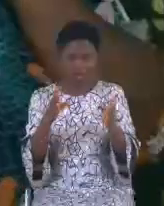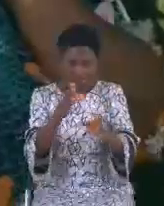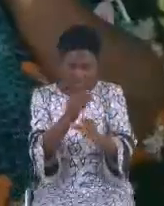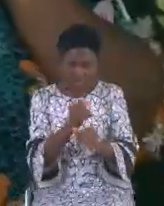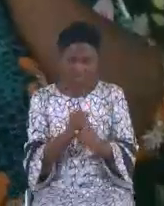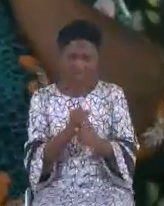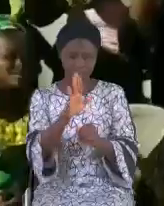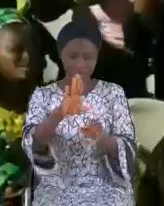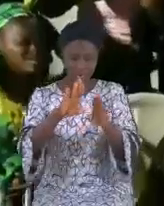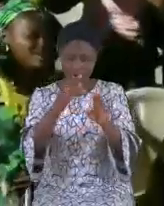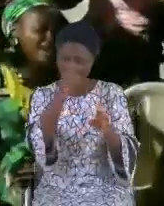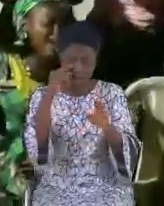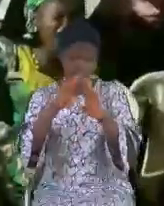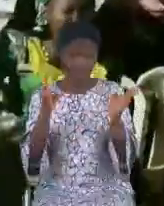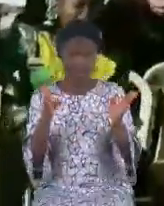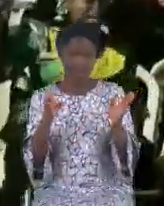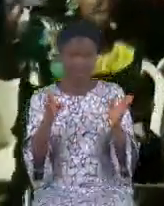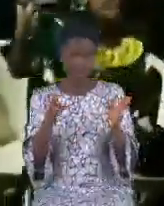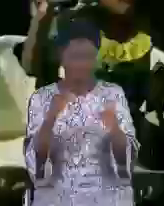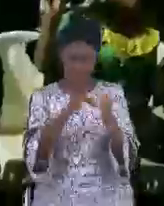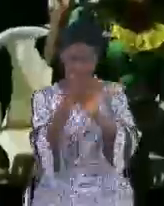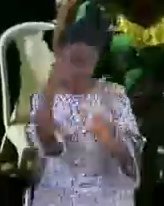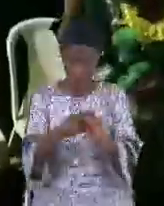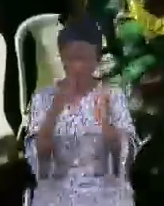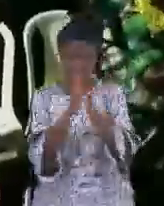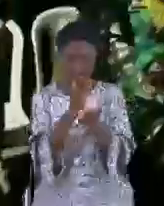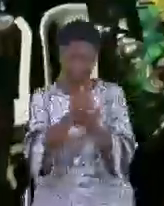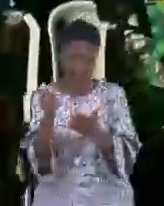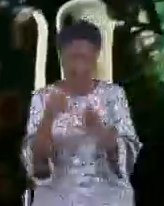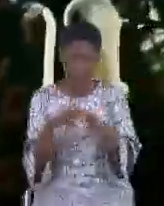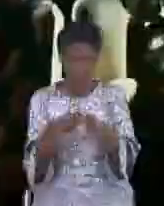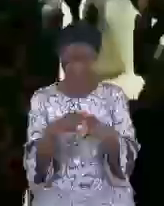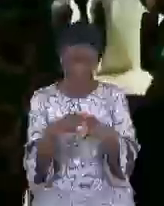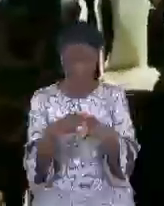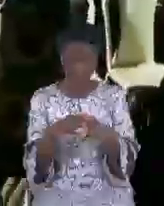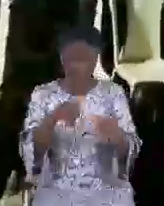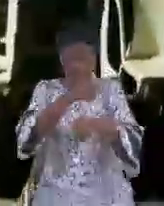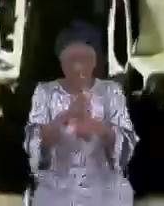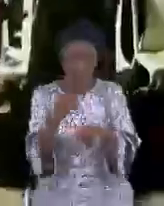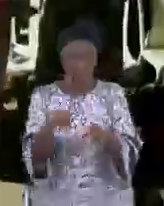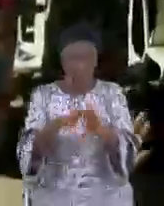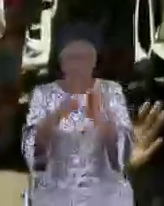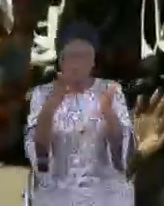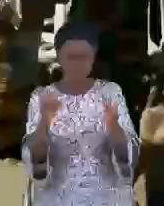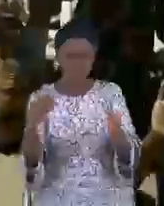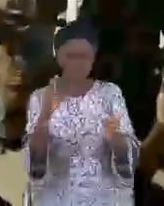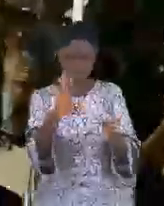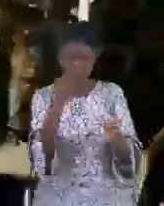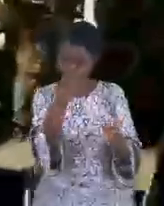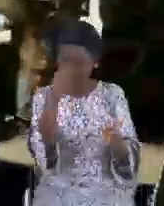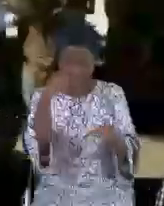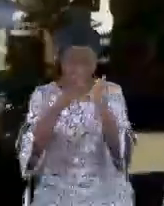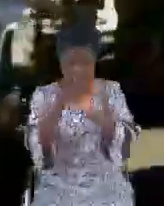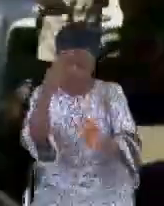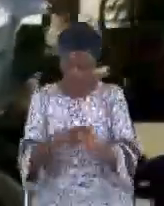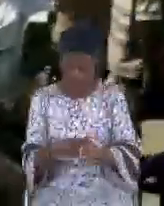Receive your sight. Confirm the opening of their eyes in Jesus' name.